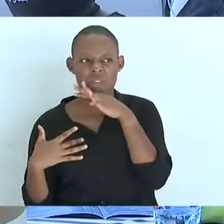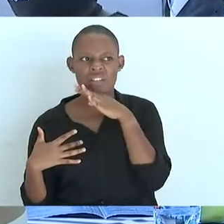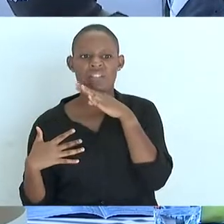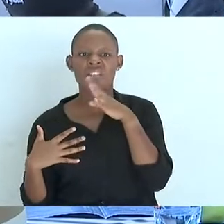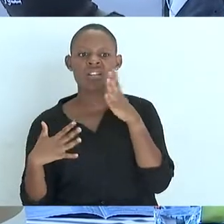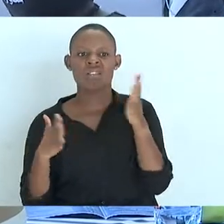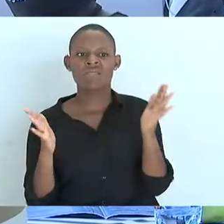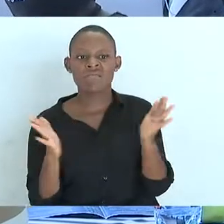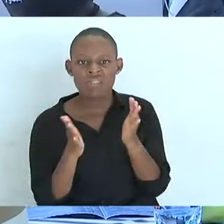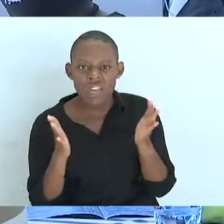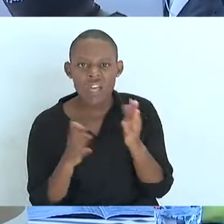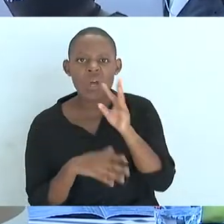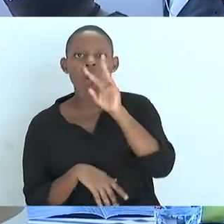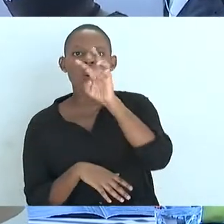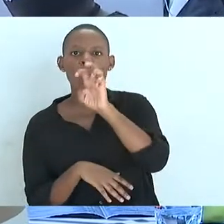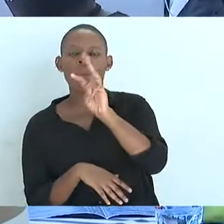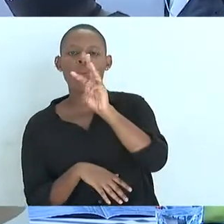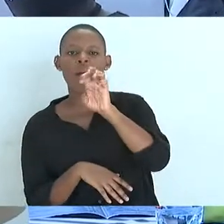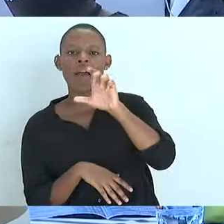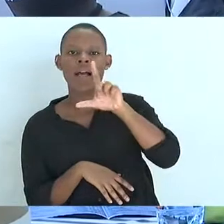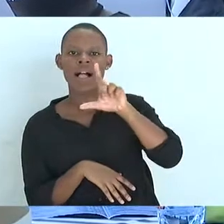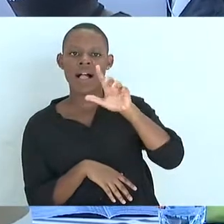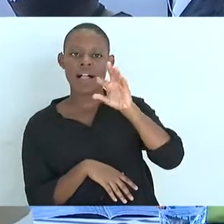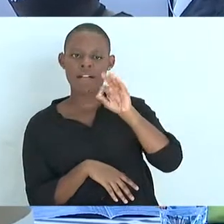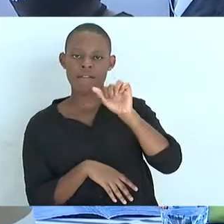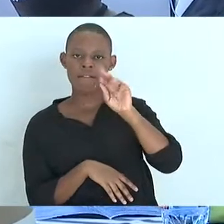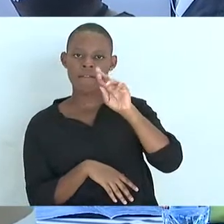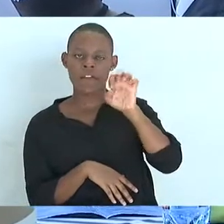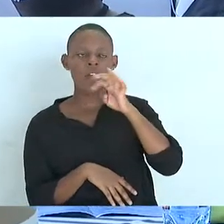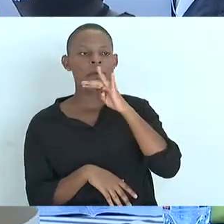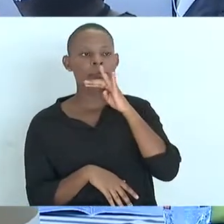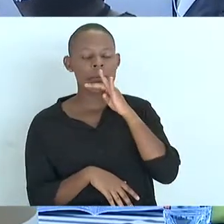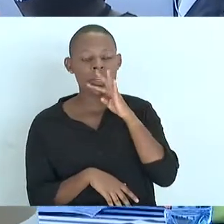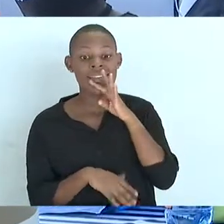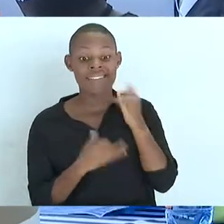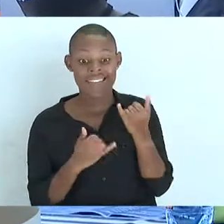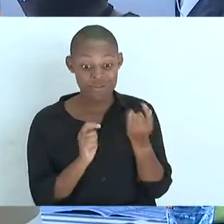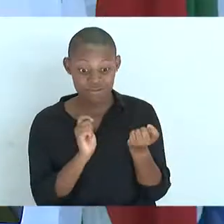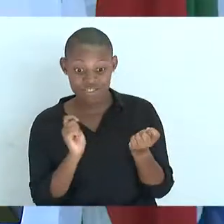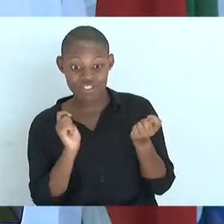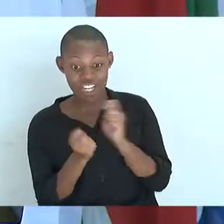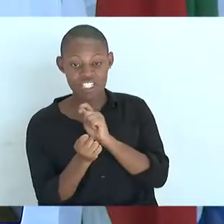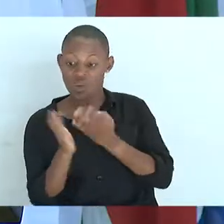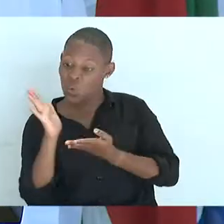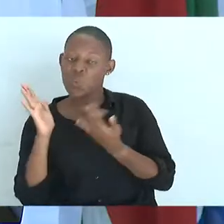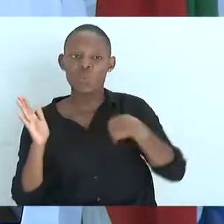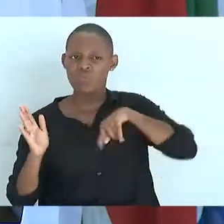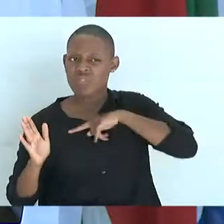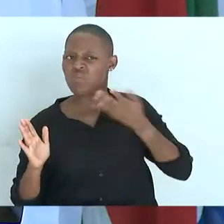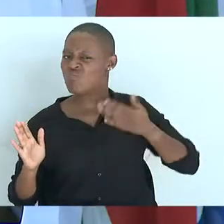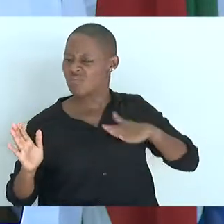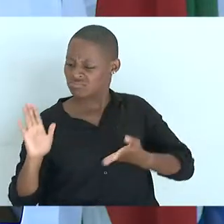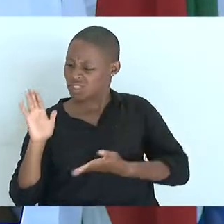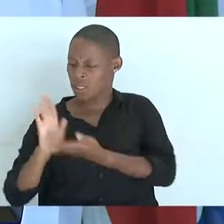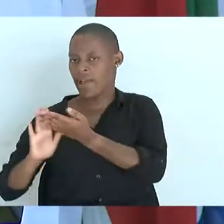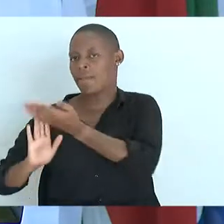the developmental element to our programs as well. We are saying away